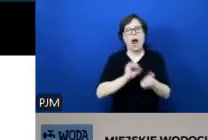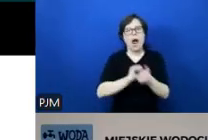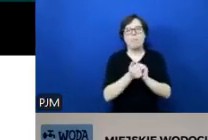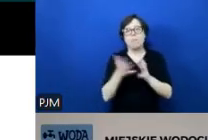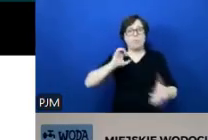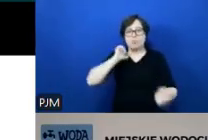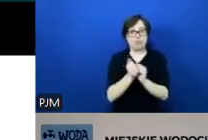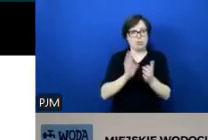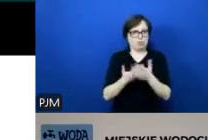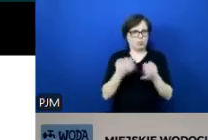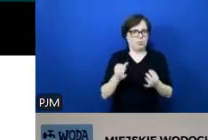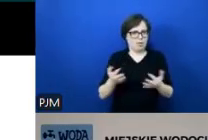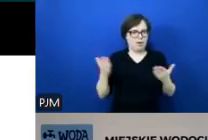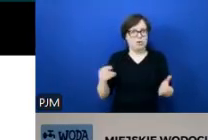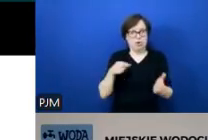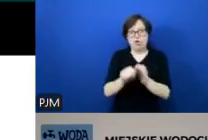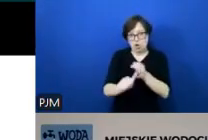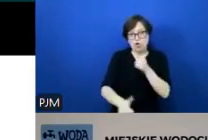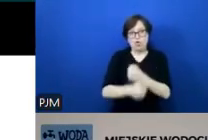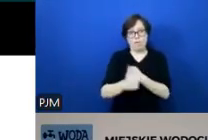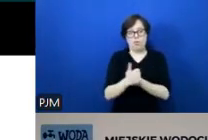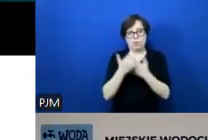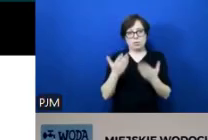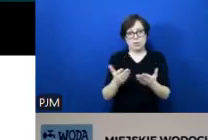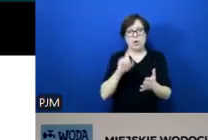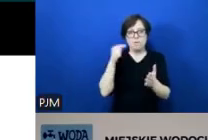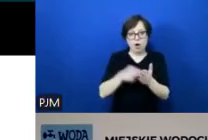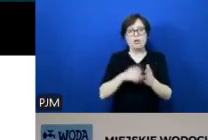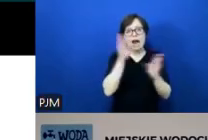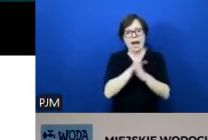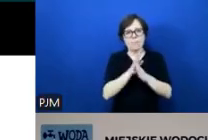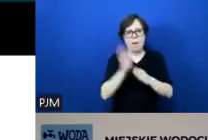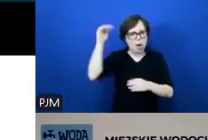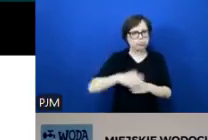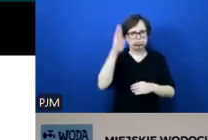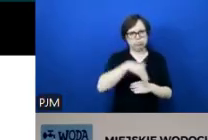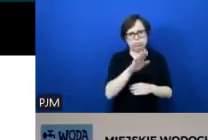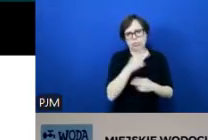droughts, even the waves of frost that we're experiencing right now.